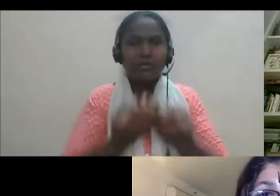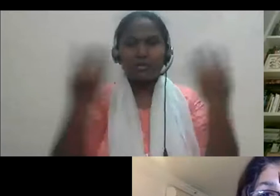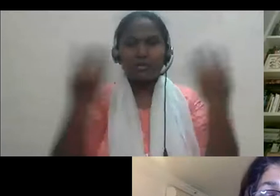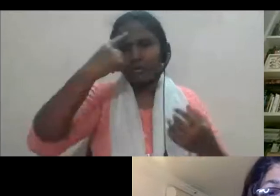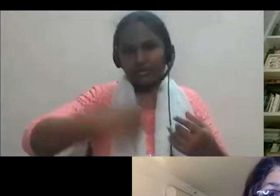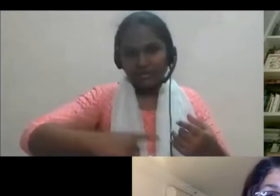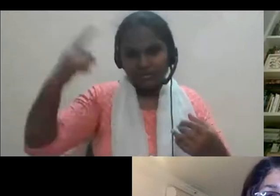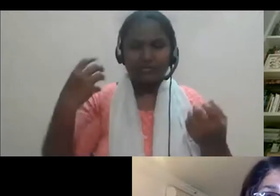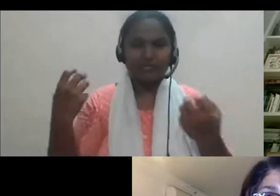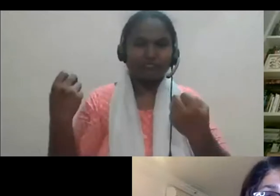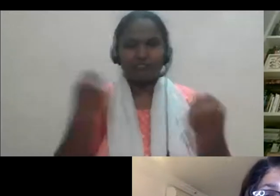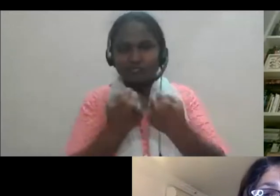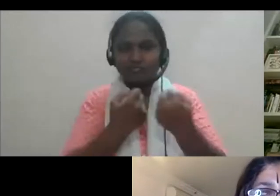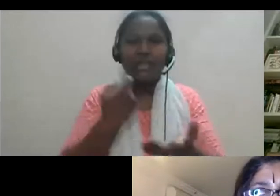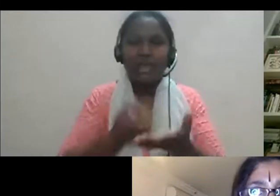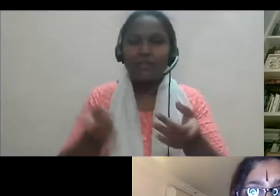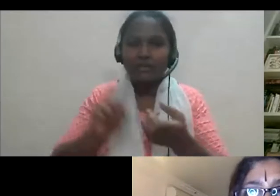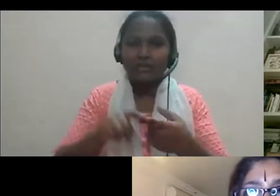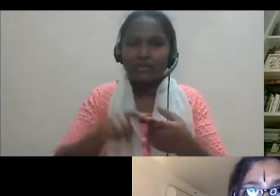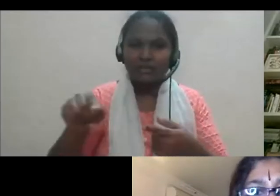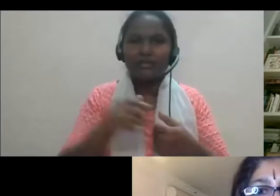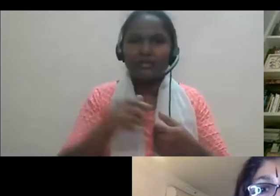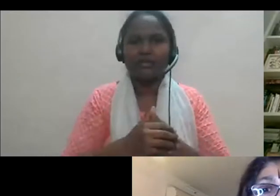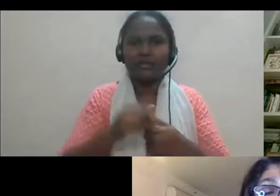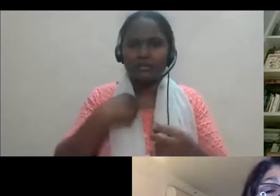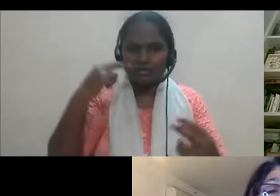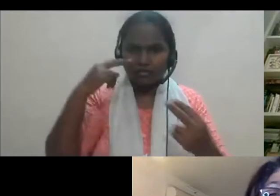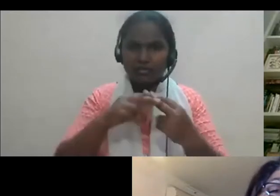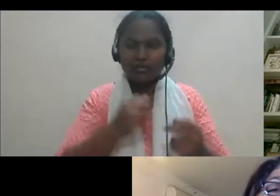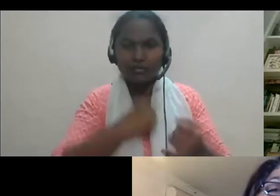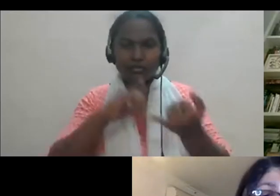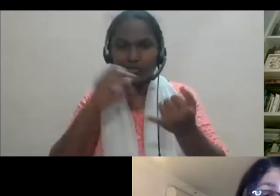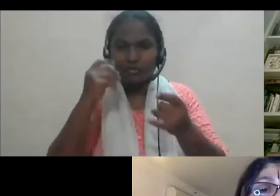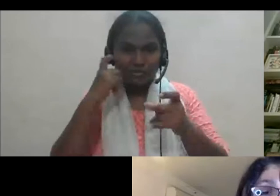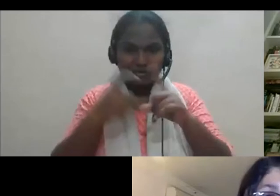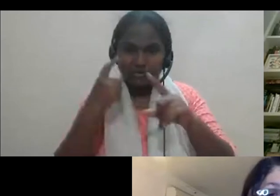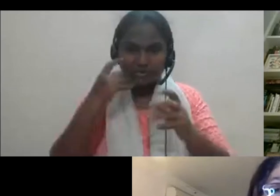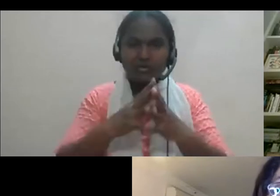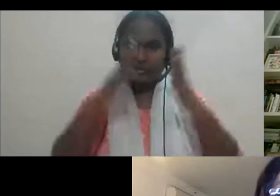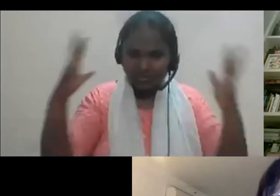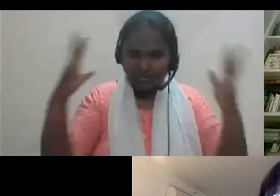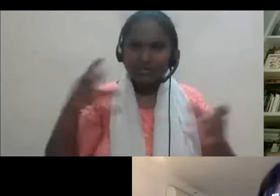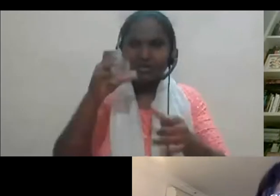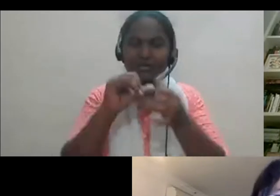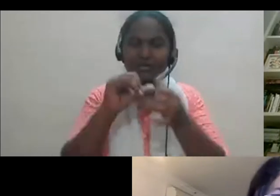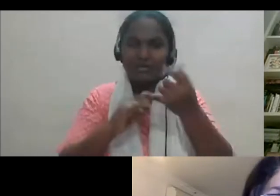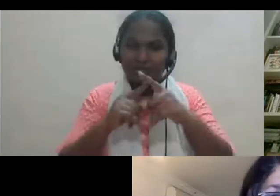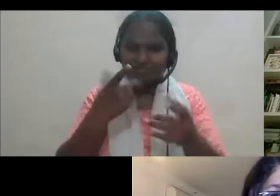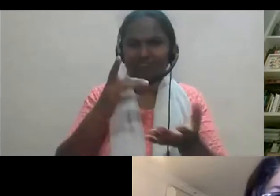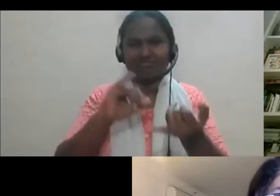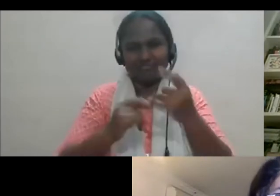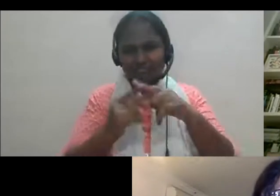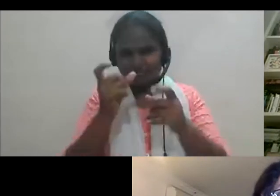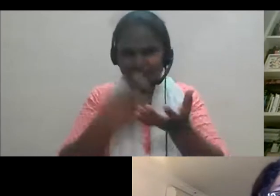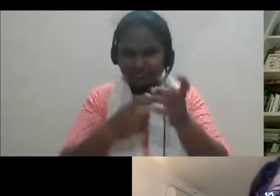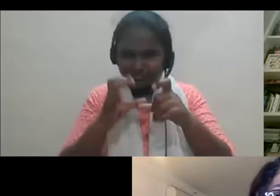at what happened there. But we, when we look at our own societies, and there's so much of a caste structure here, there are the way we treat the